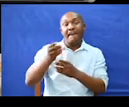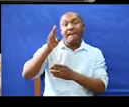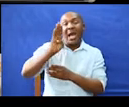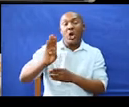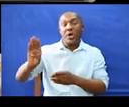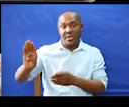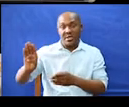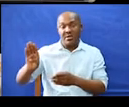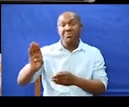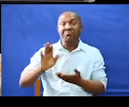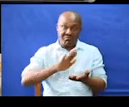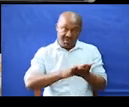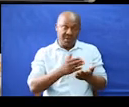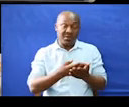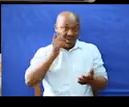Consolata Blas.